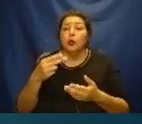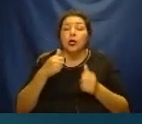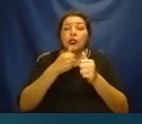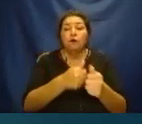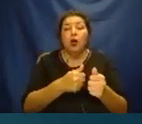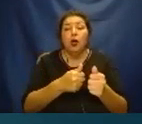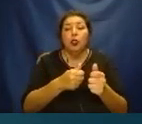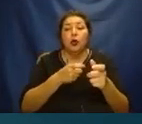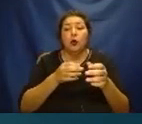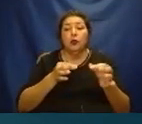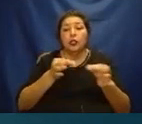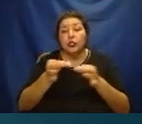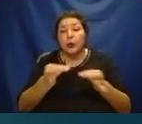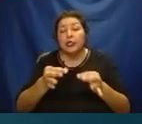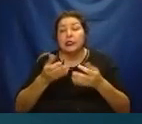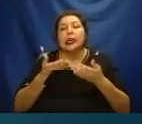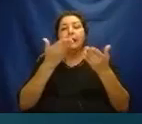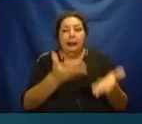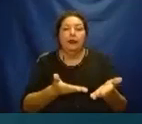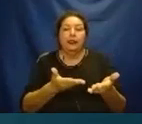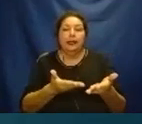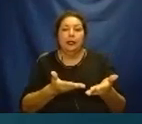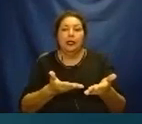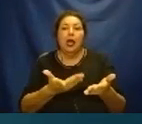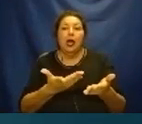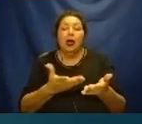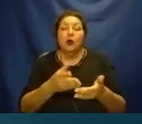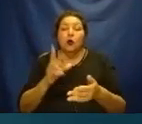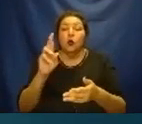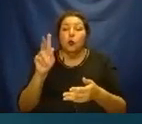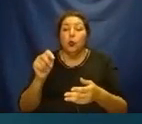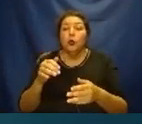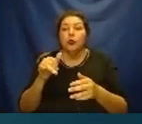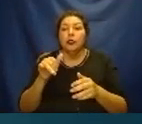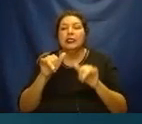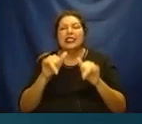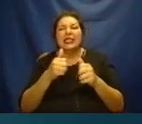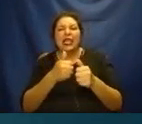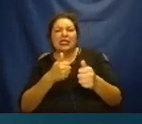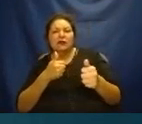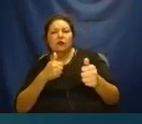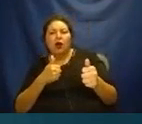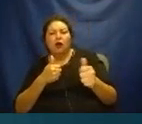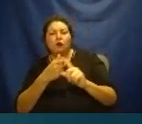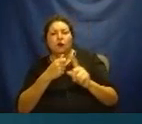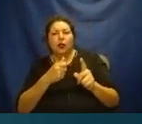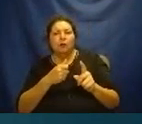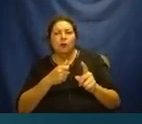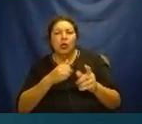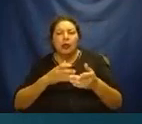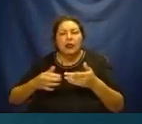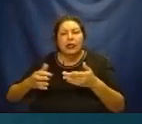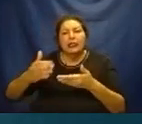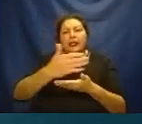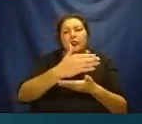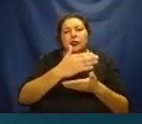hesitation that he has given her. She modestly stayed at a distance from the reapers and binders. And he